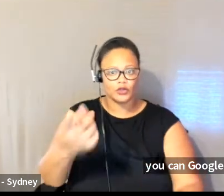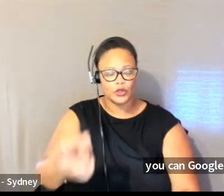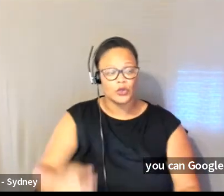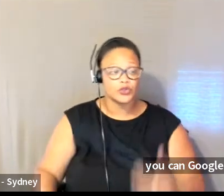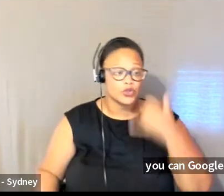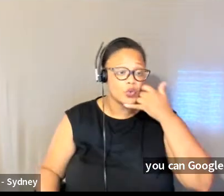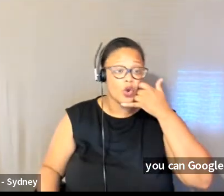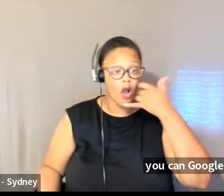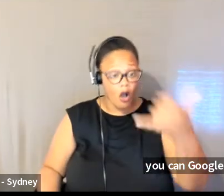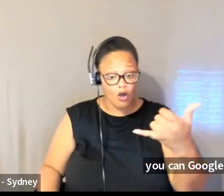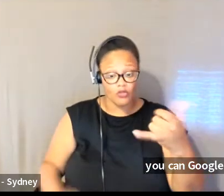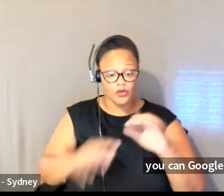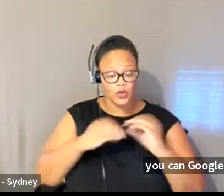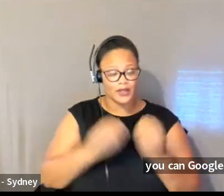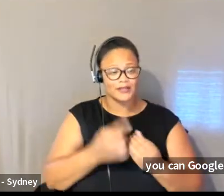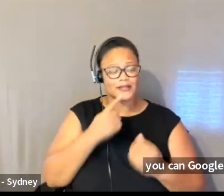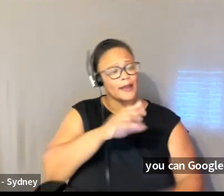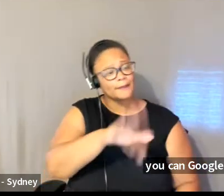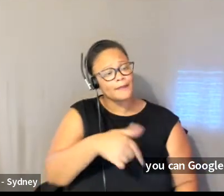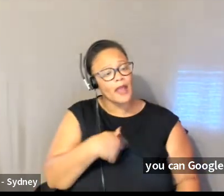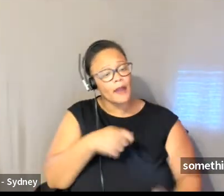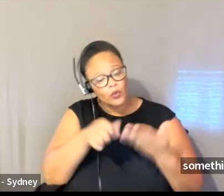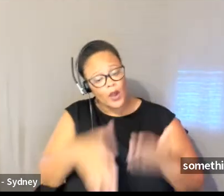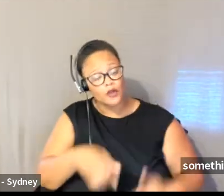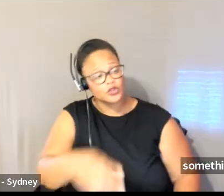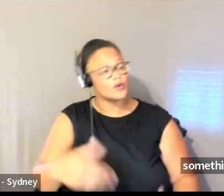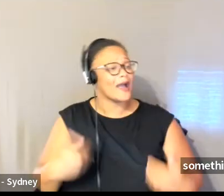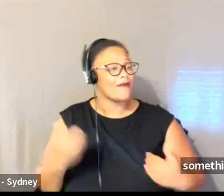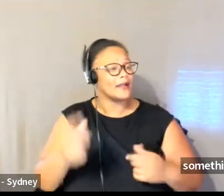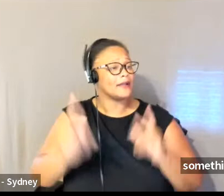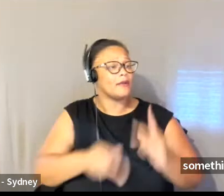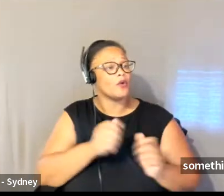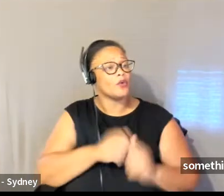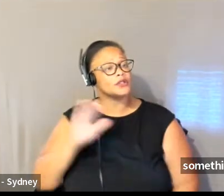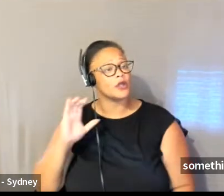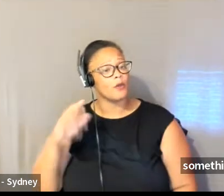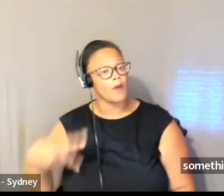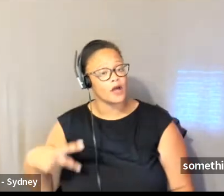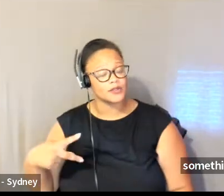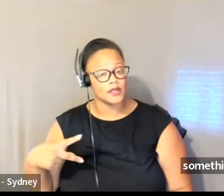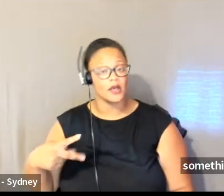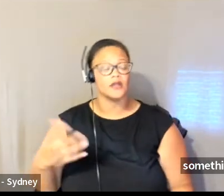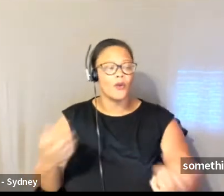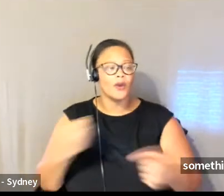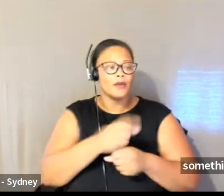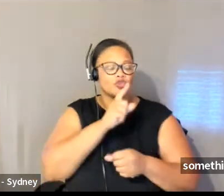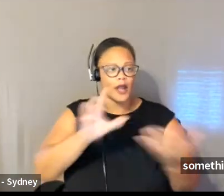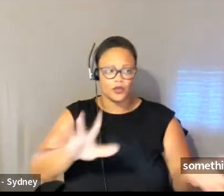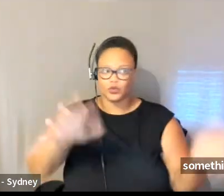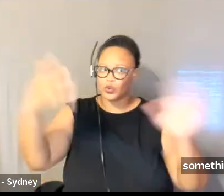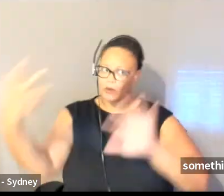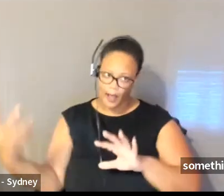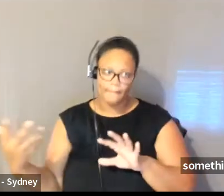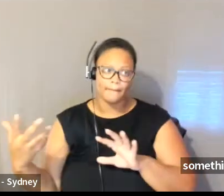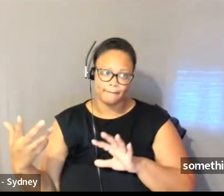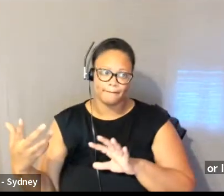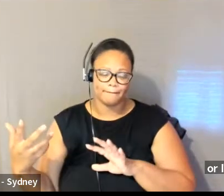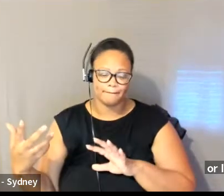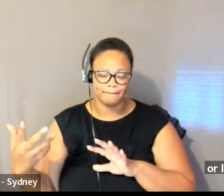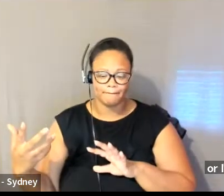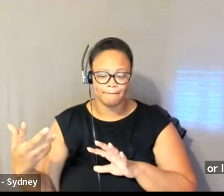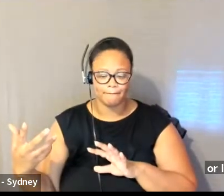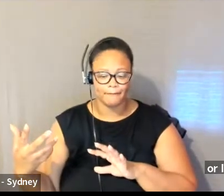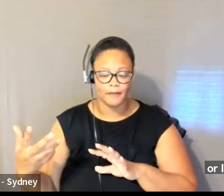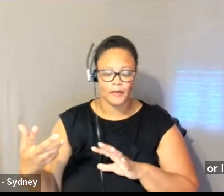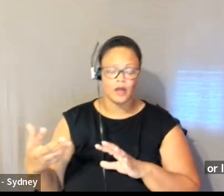a writer. Do you have any folks with cerebral palsy? Because I want to make sure I don't screw this up. And